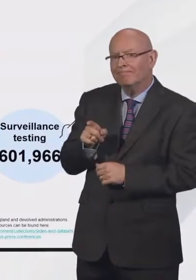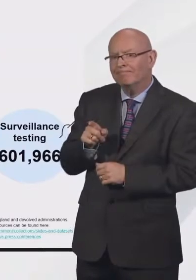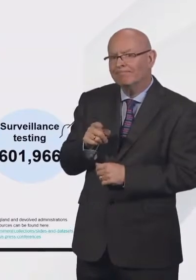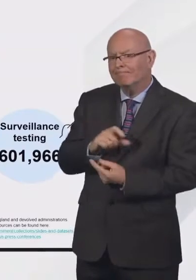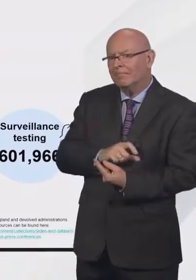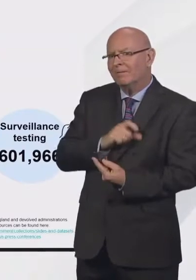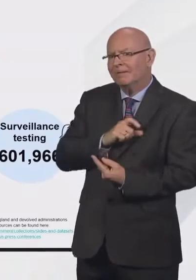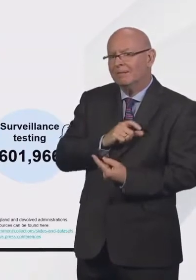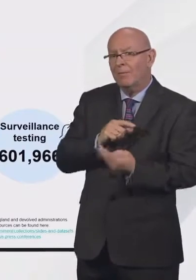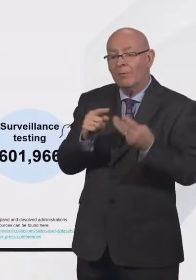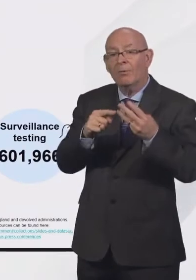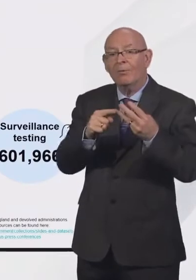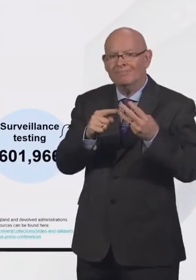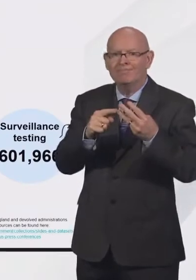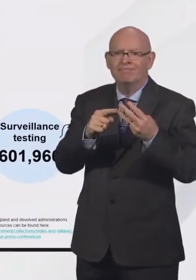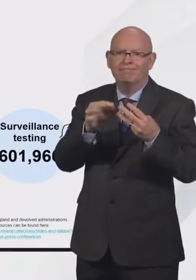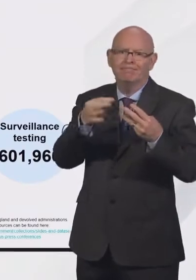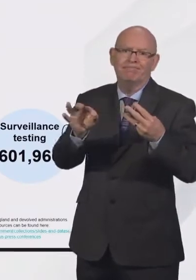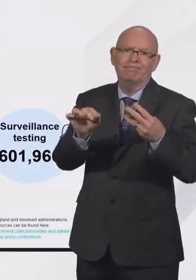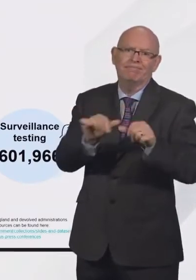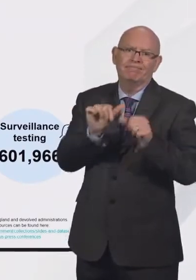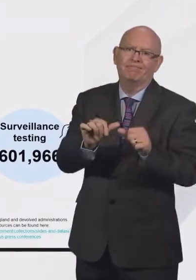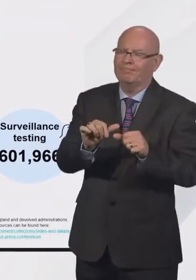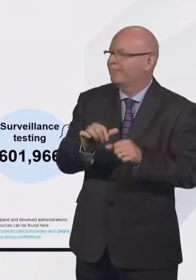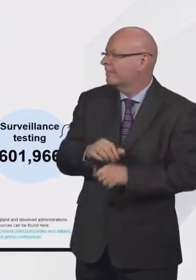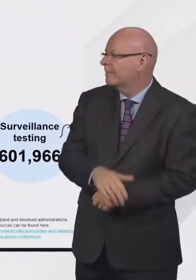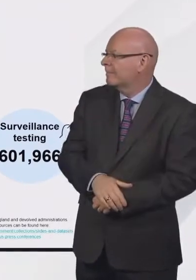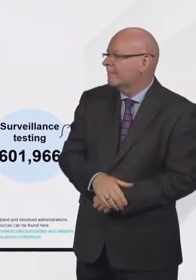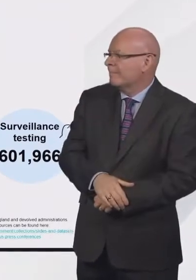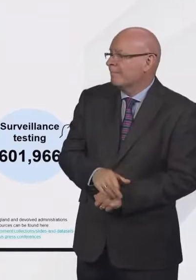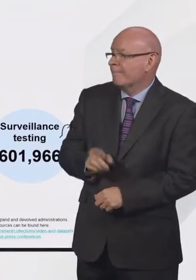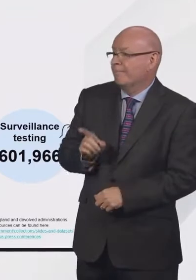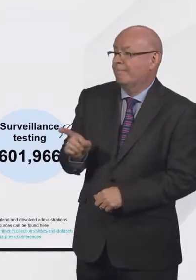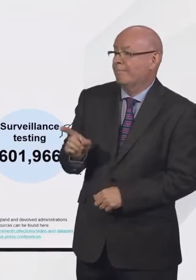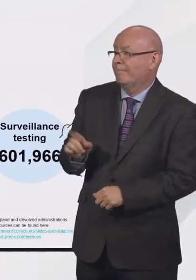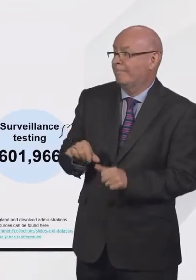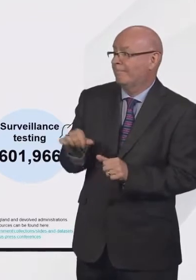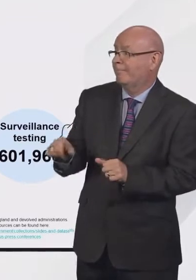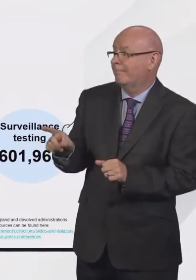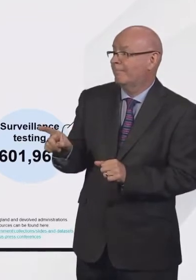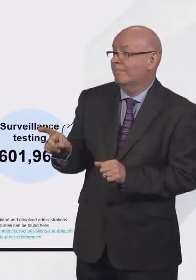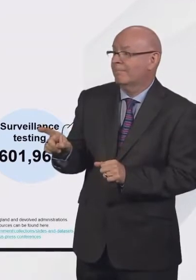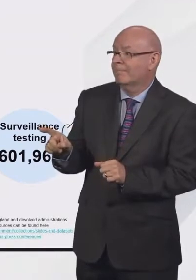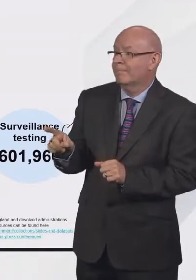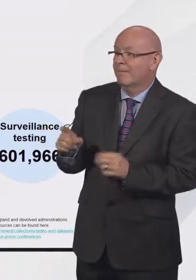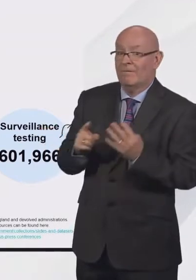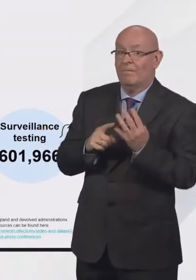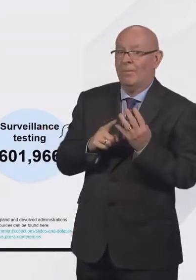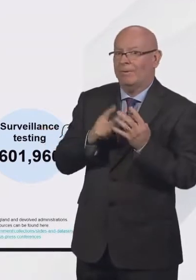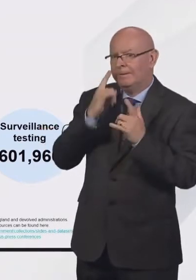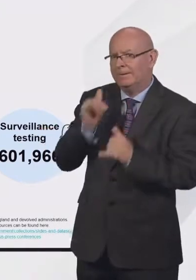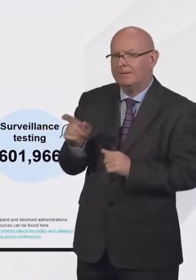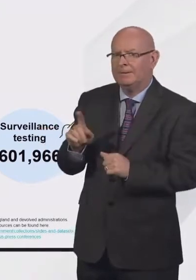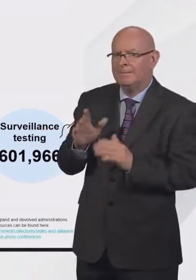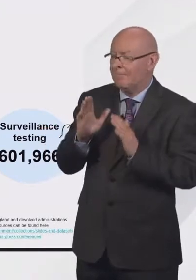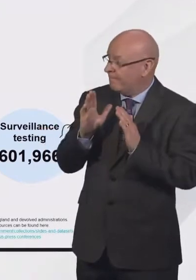of operational challenges, including on testing capacity and personal protective equipment, are in hand with supply able to meet future demand.